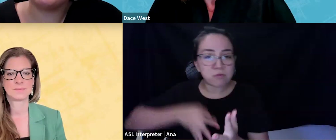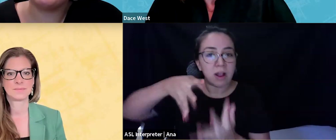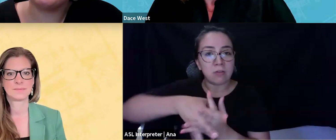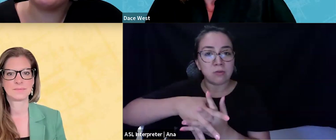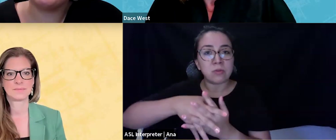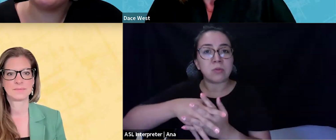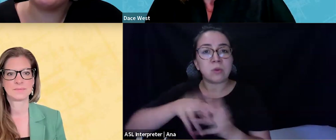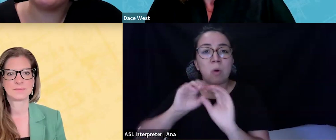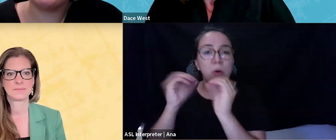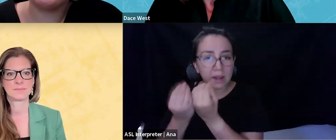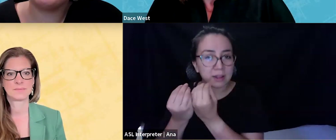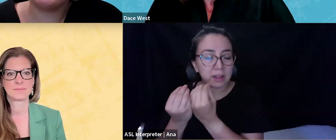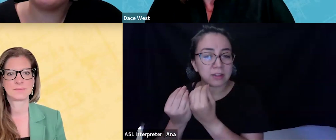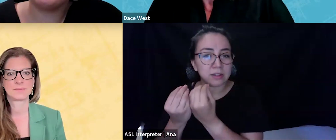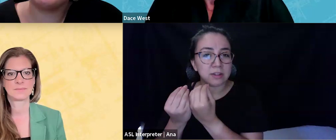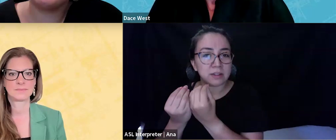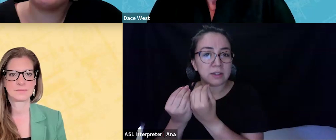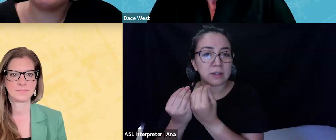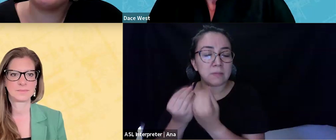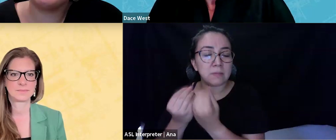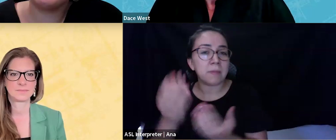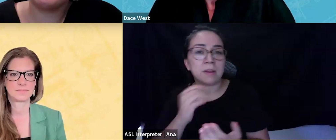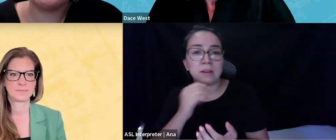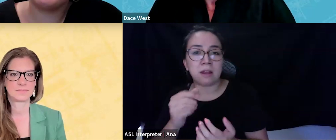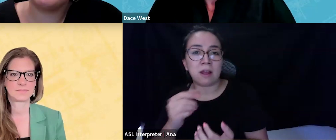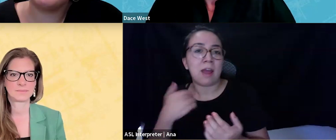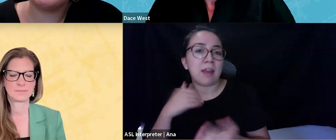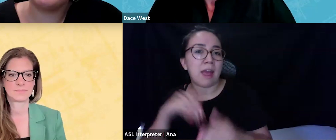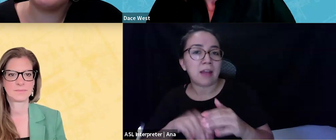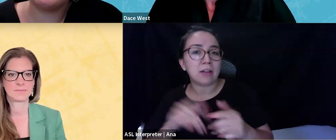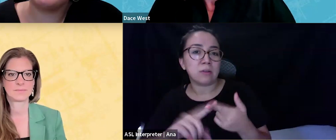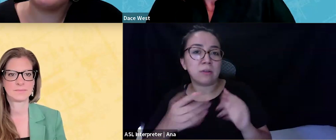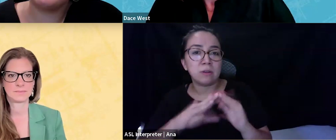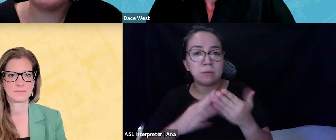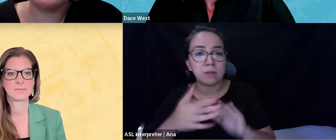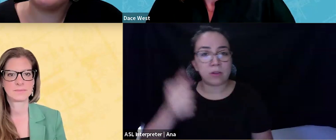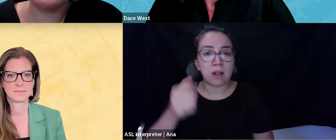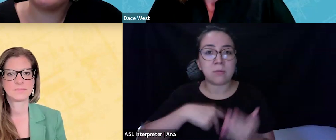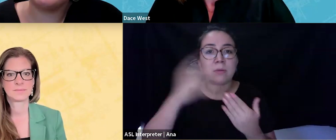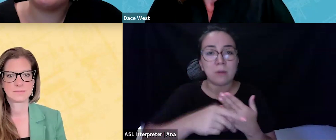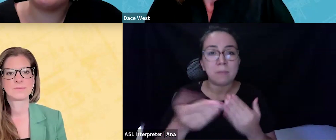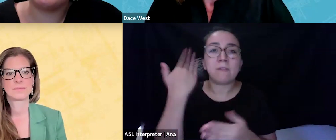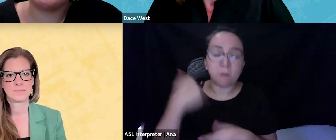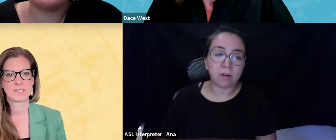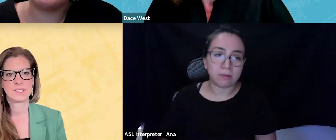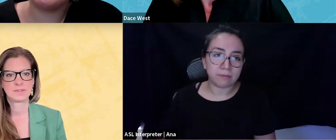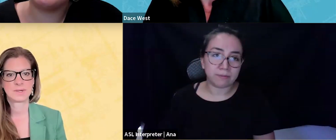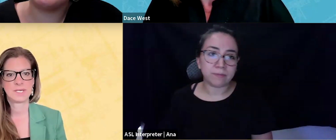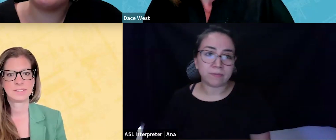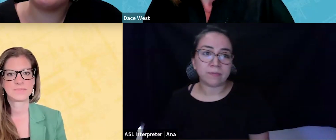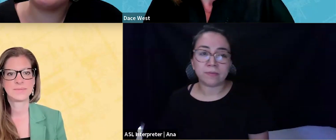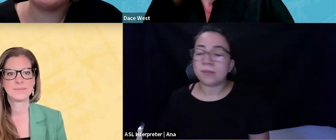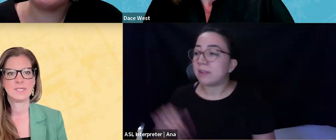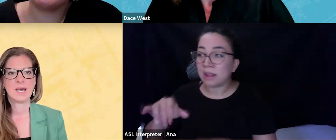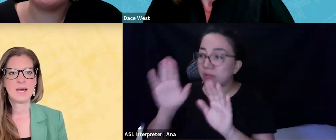organizations that might not otherwise have had access to the community grants program before.